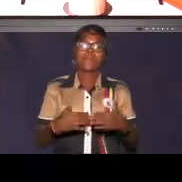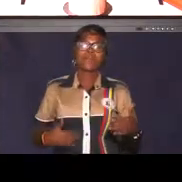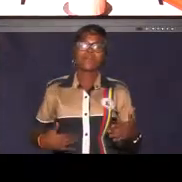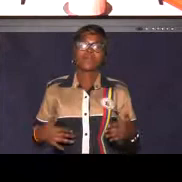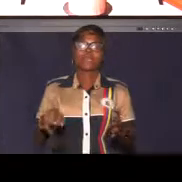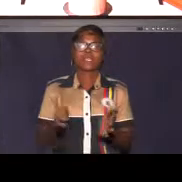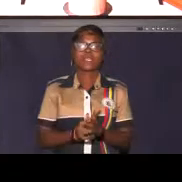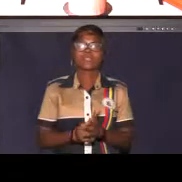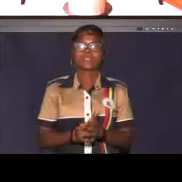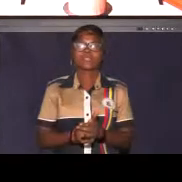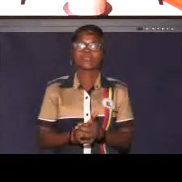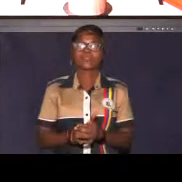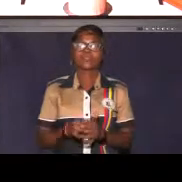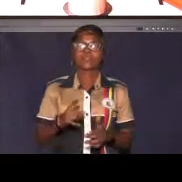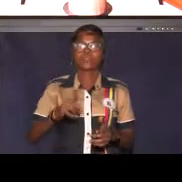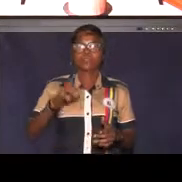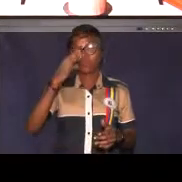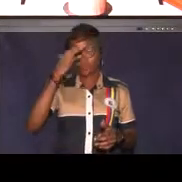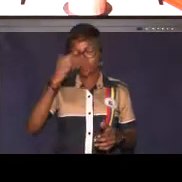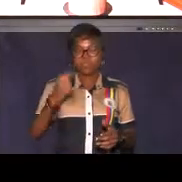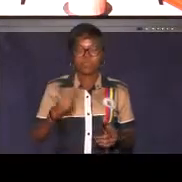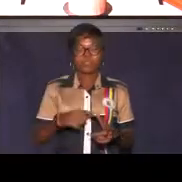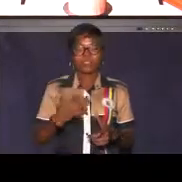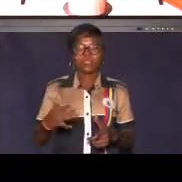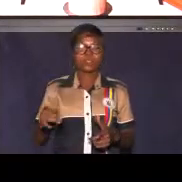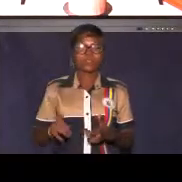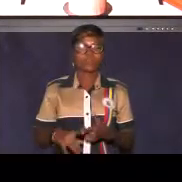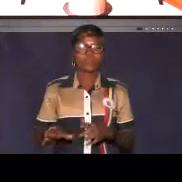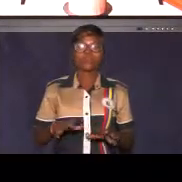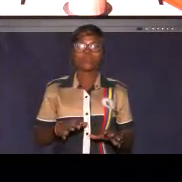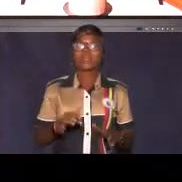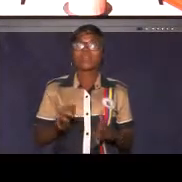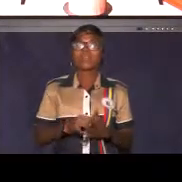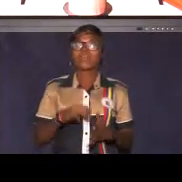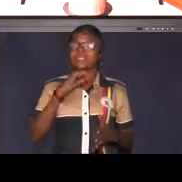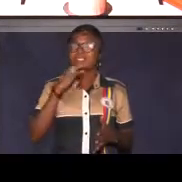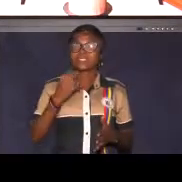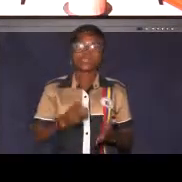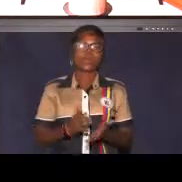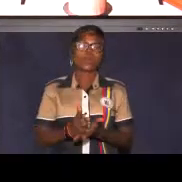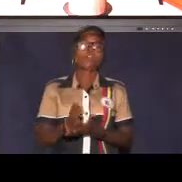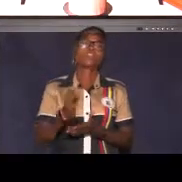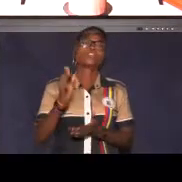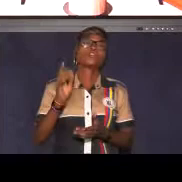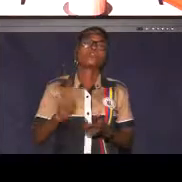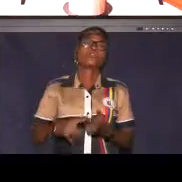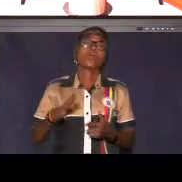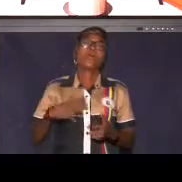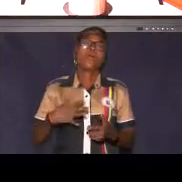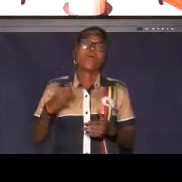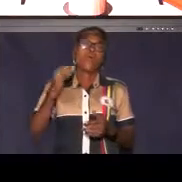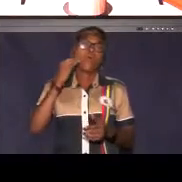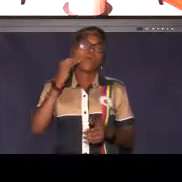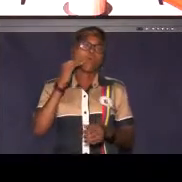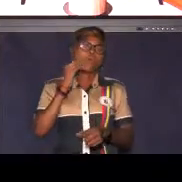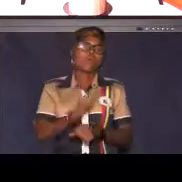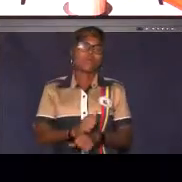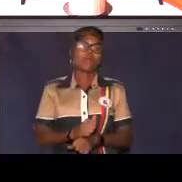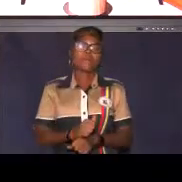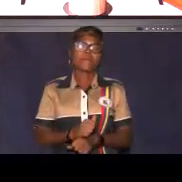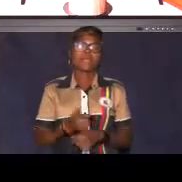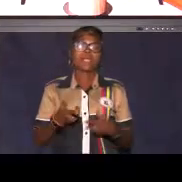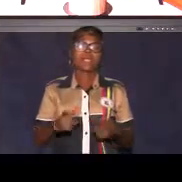English. But before we go into the learning objective today, you know the first thing we're going to do? Yes, that's the correction to our